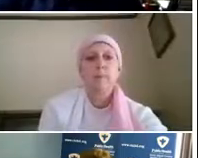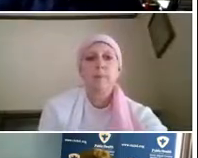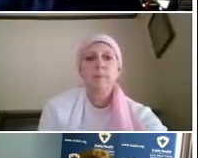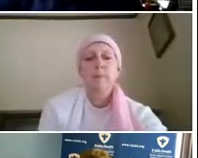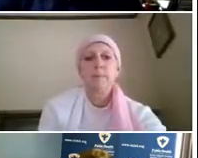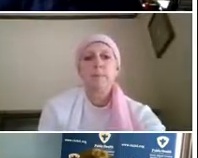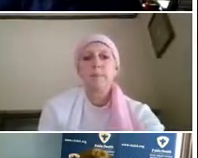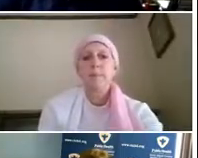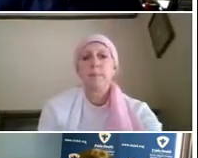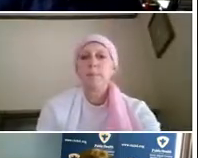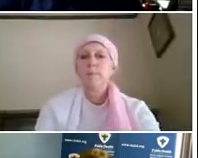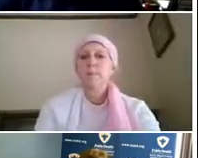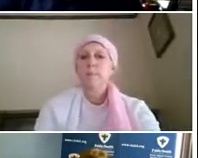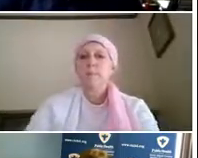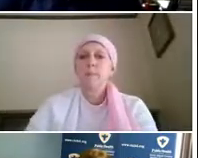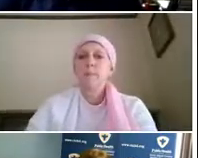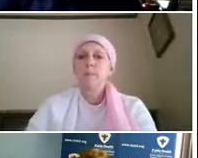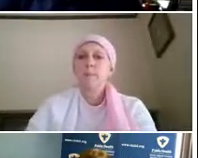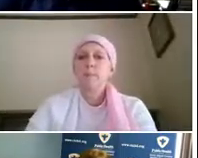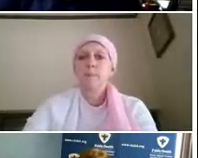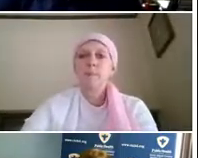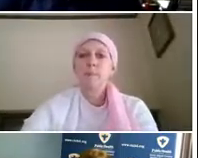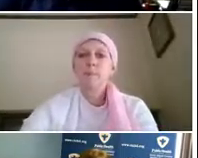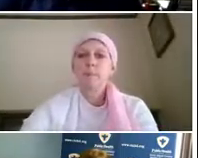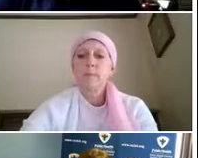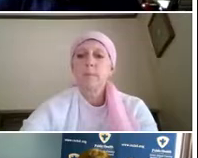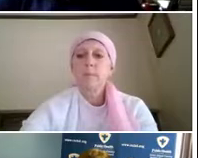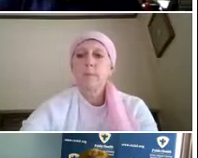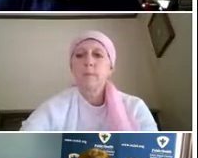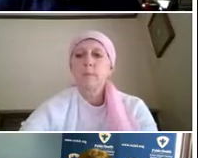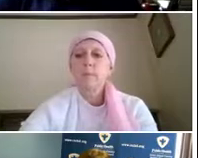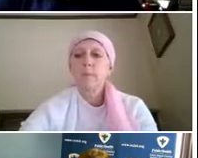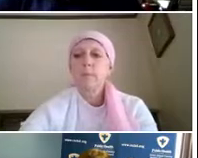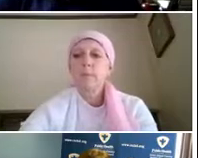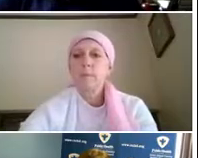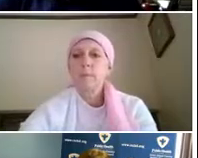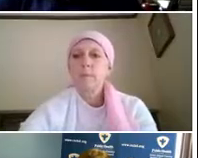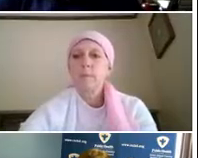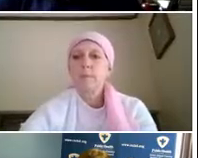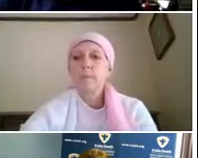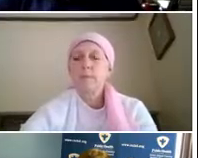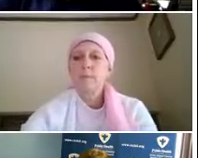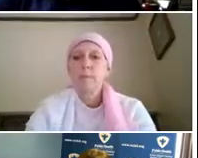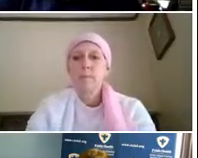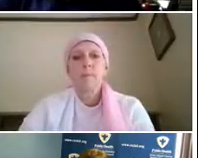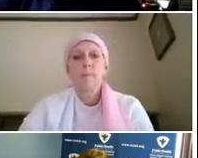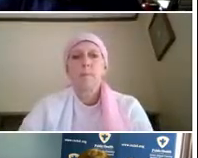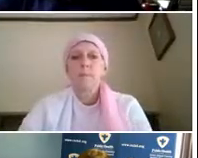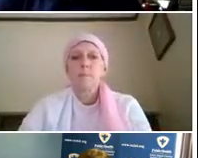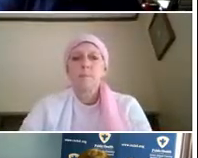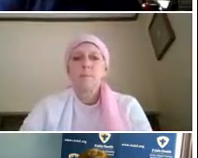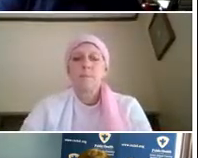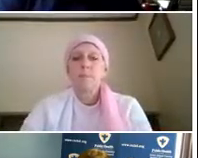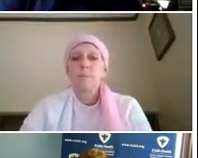County Health Department. Today we will be hearing from Nita Ludwig and Ed Rivers, and we also have two members of the faith community to